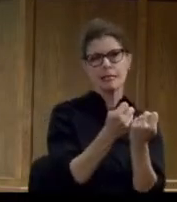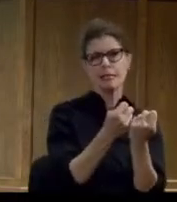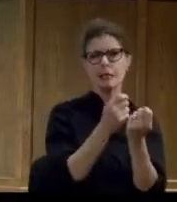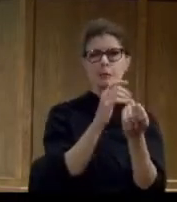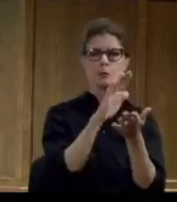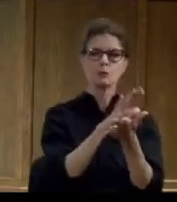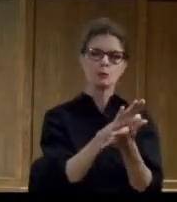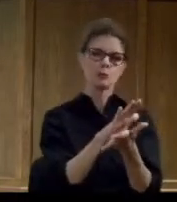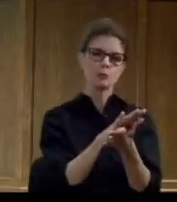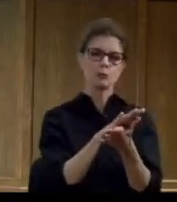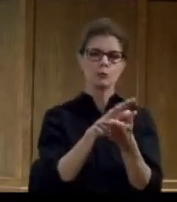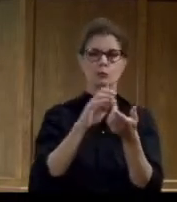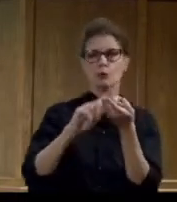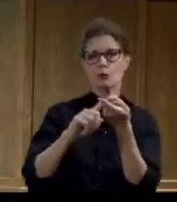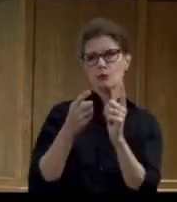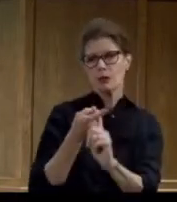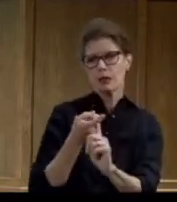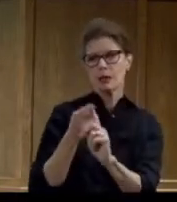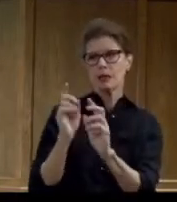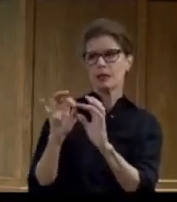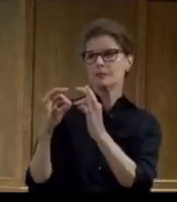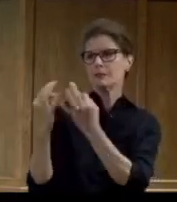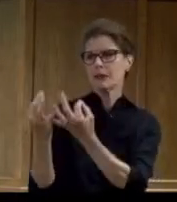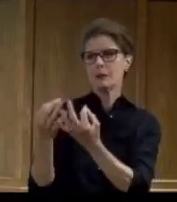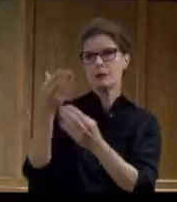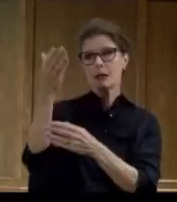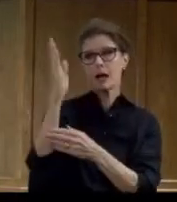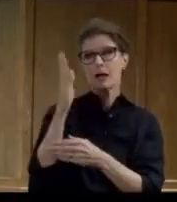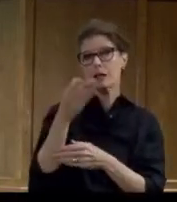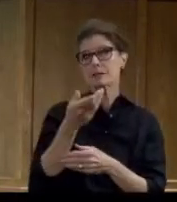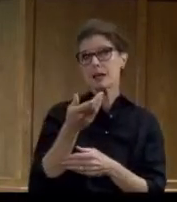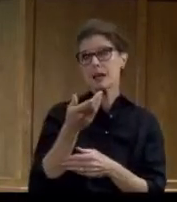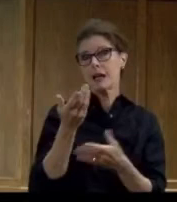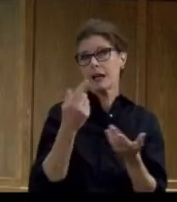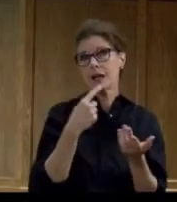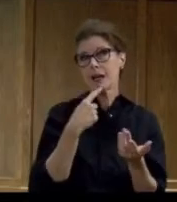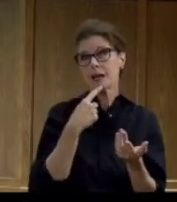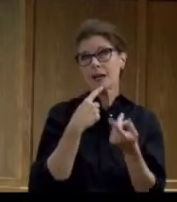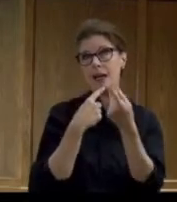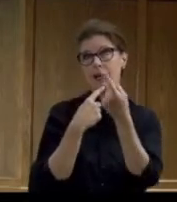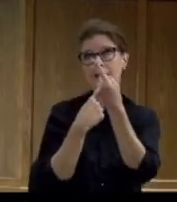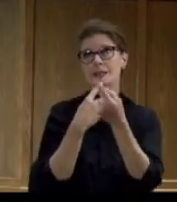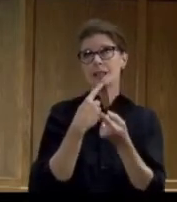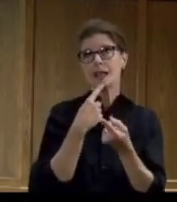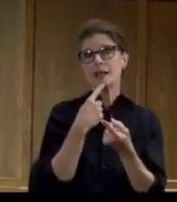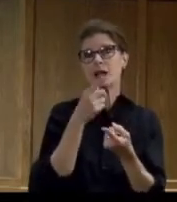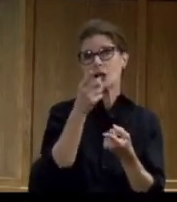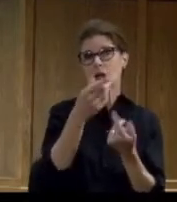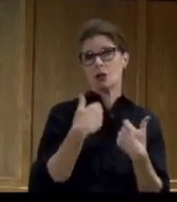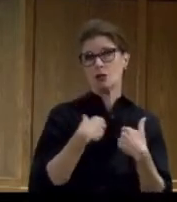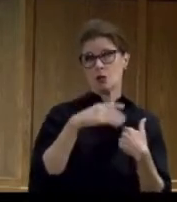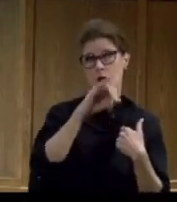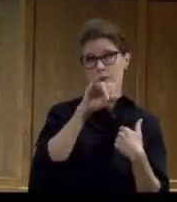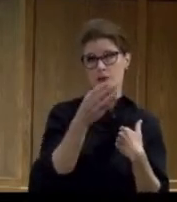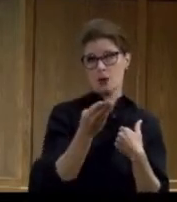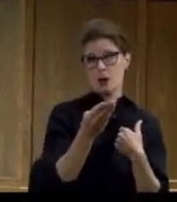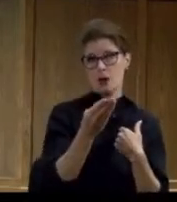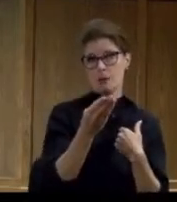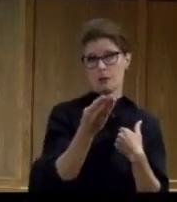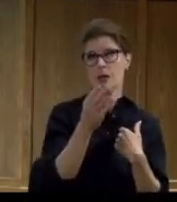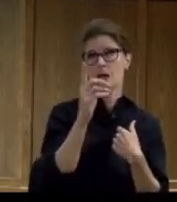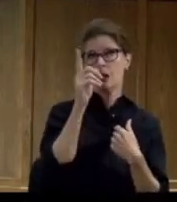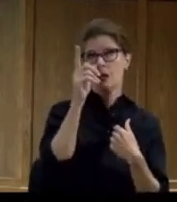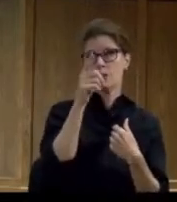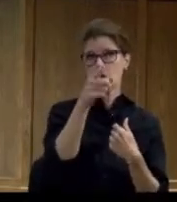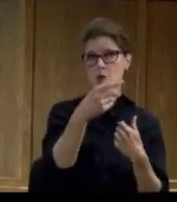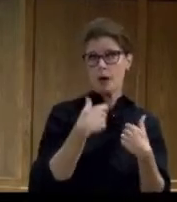your friends or in your family, God is saying, you've got a job. You've got an assignment in my plan. You have an